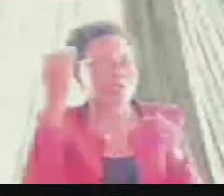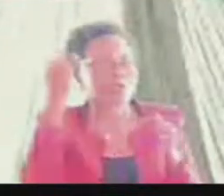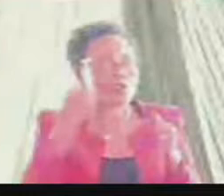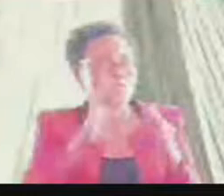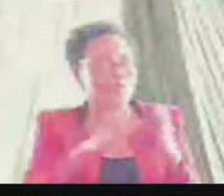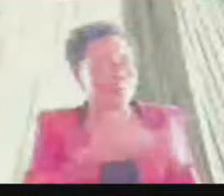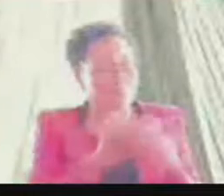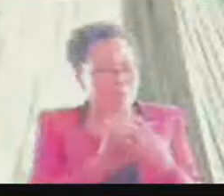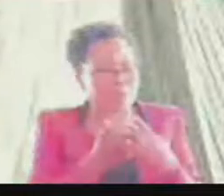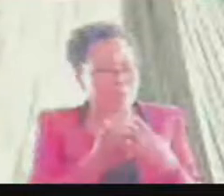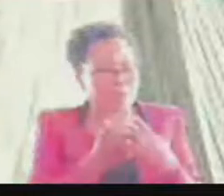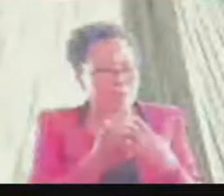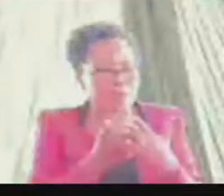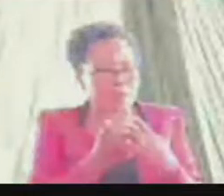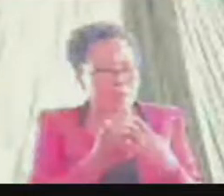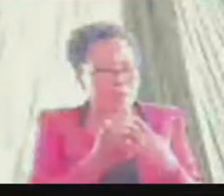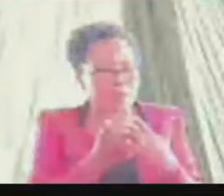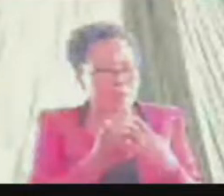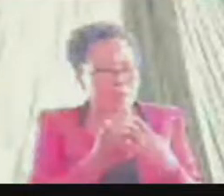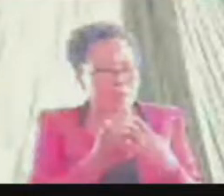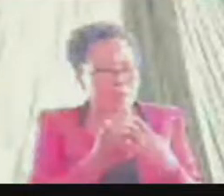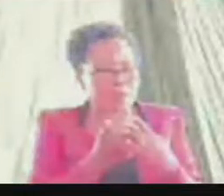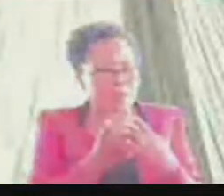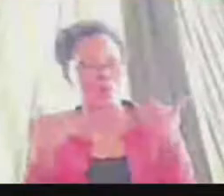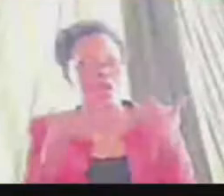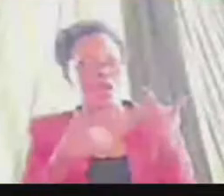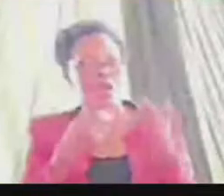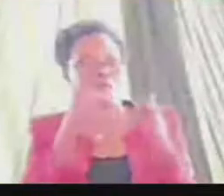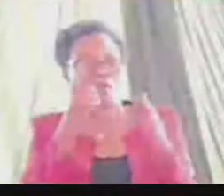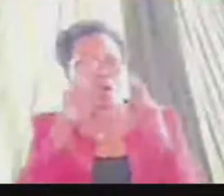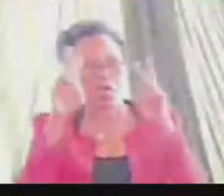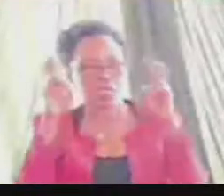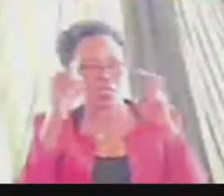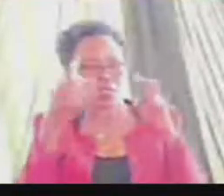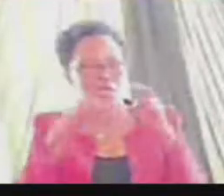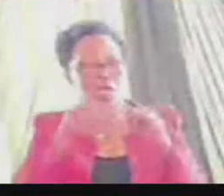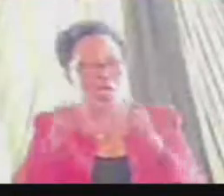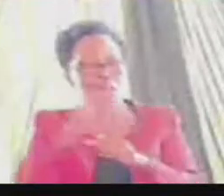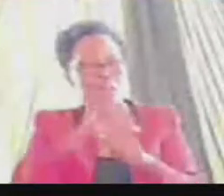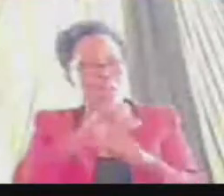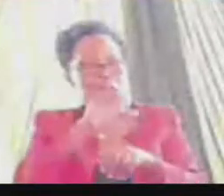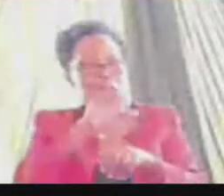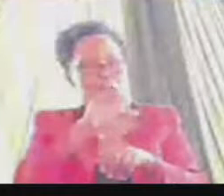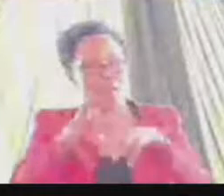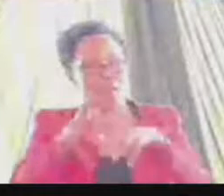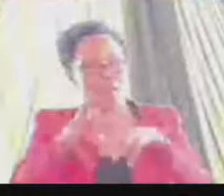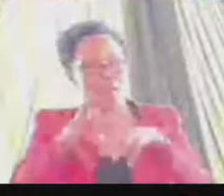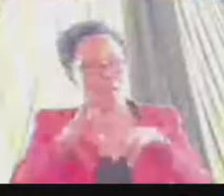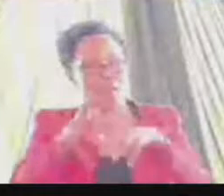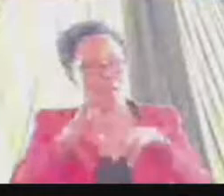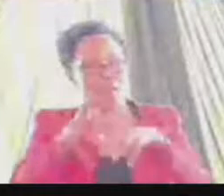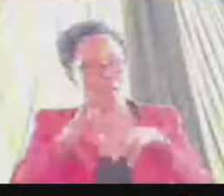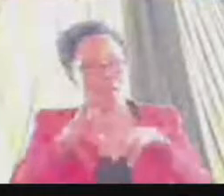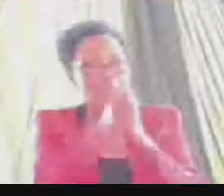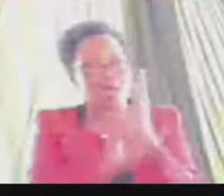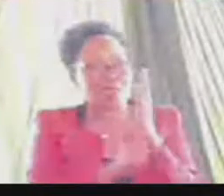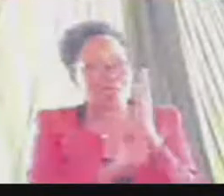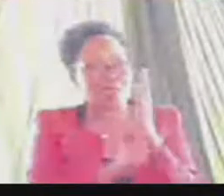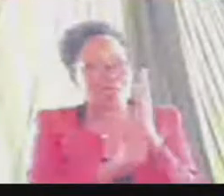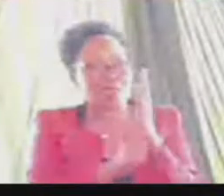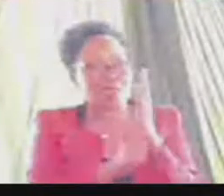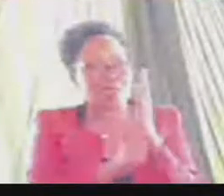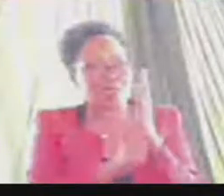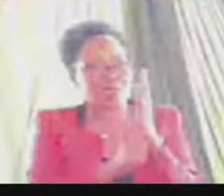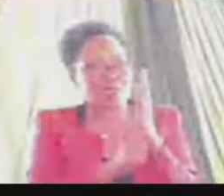Meru, there is the issue of under the Wildlife Act, if you are attacked by a